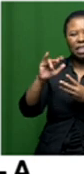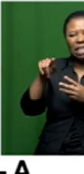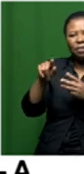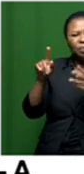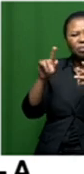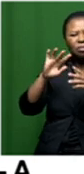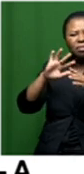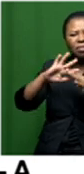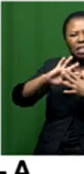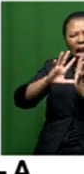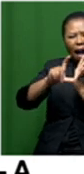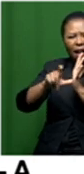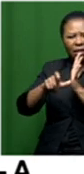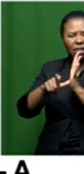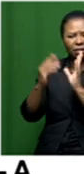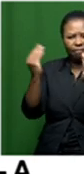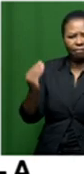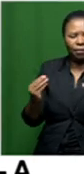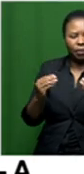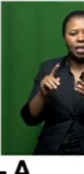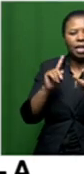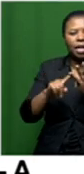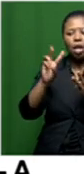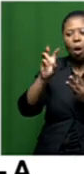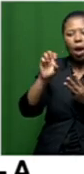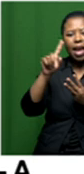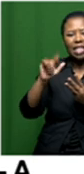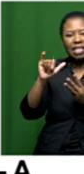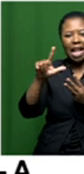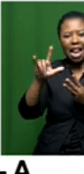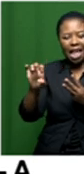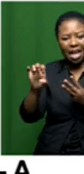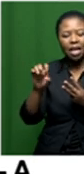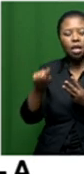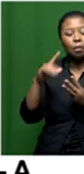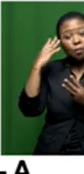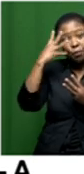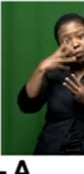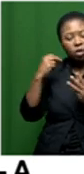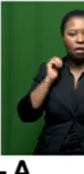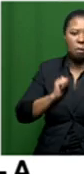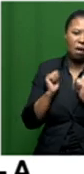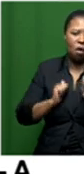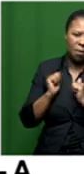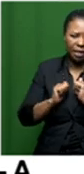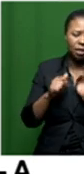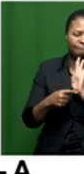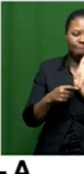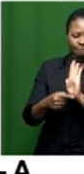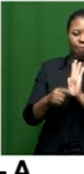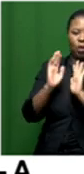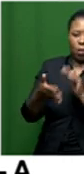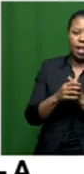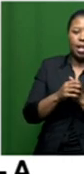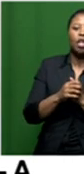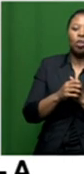structures. We have Wezile, who recently won an award for his beautiful performance piece, who'll be showcasing it. So